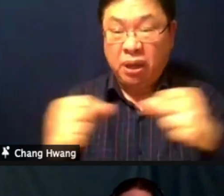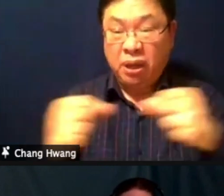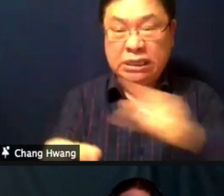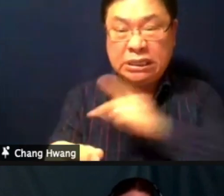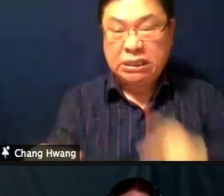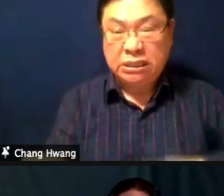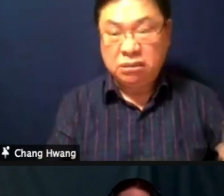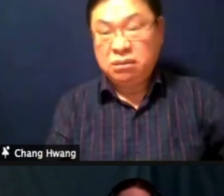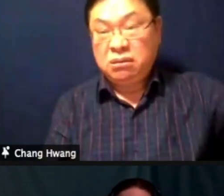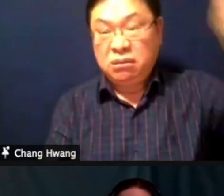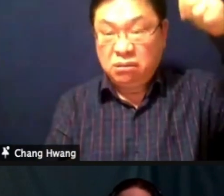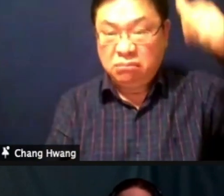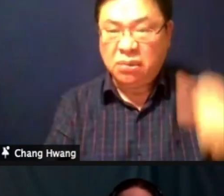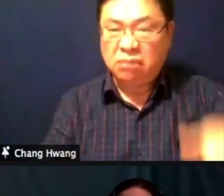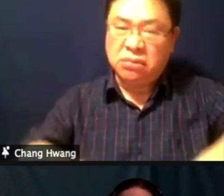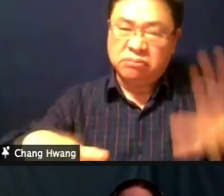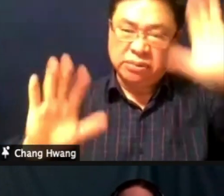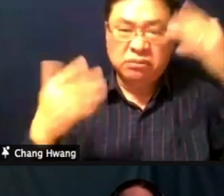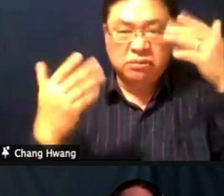of Hiroshima and Nagasaki.